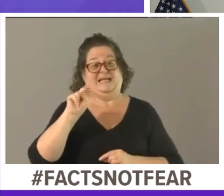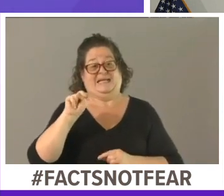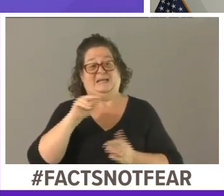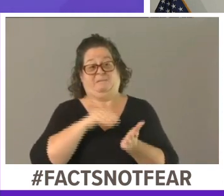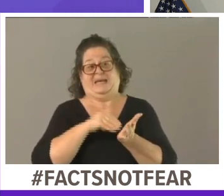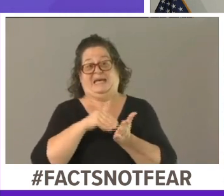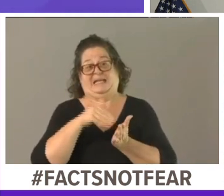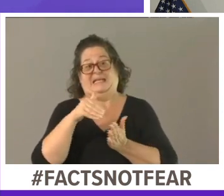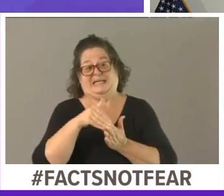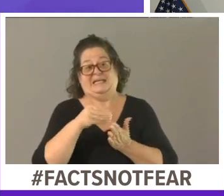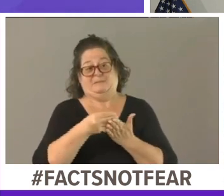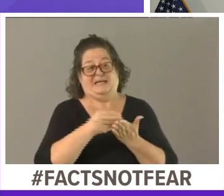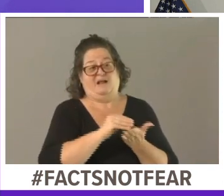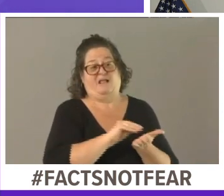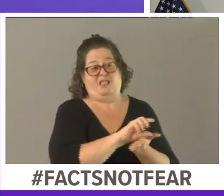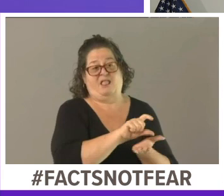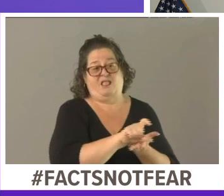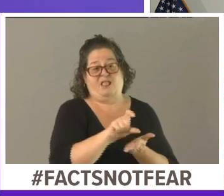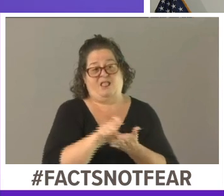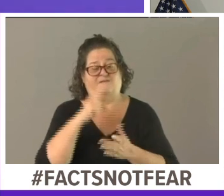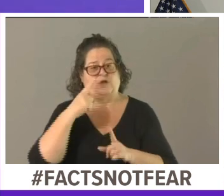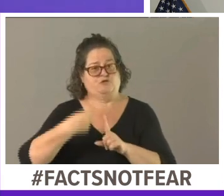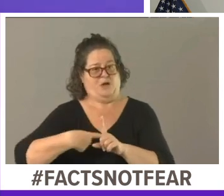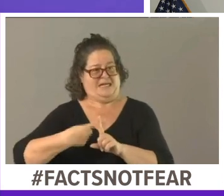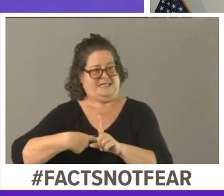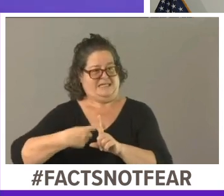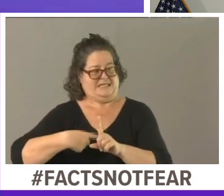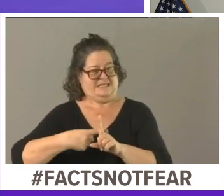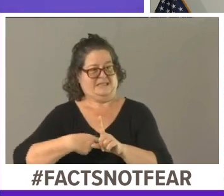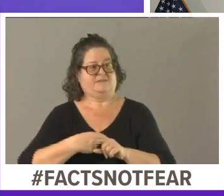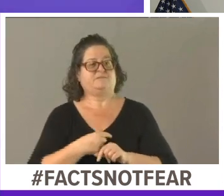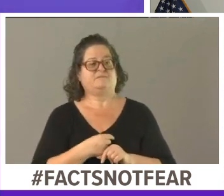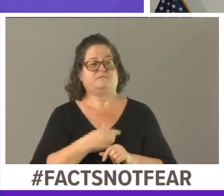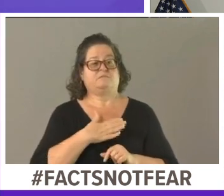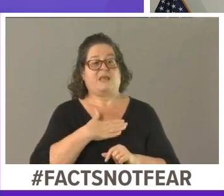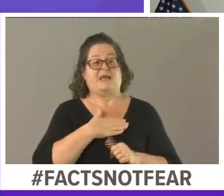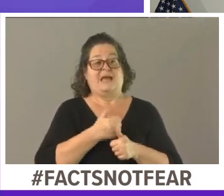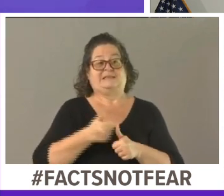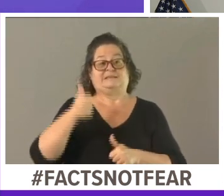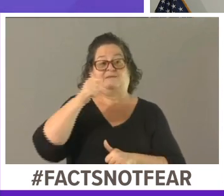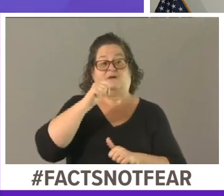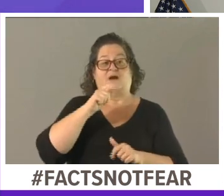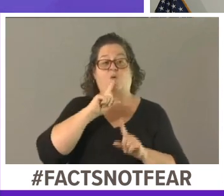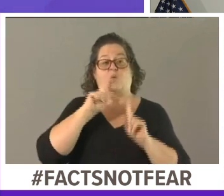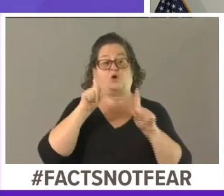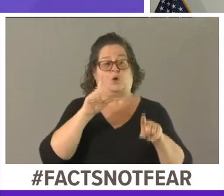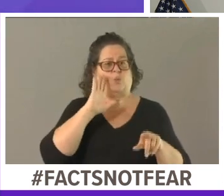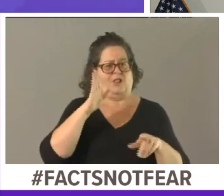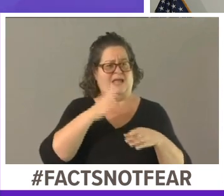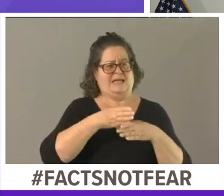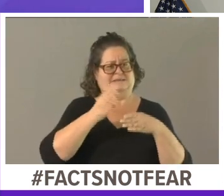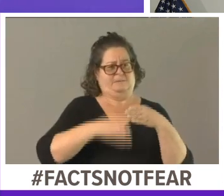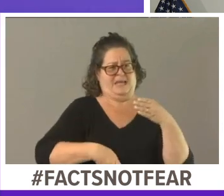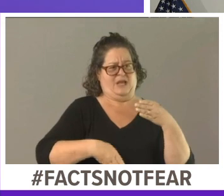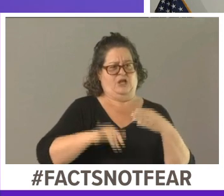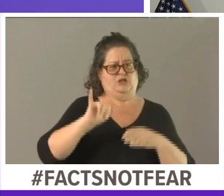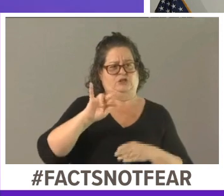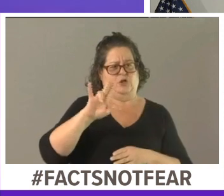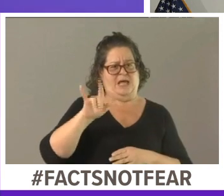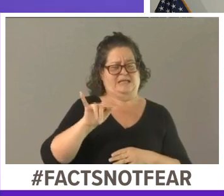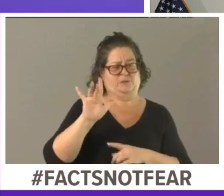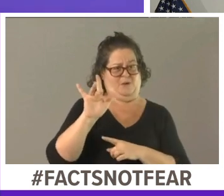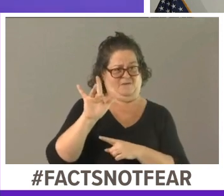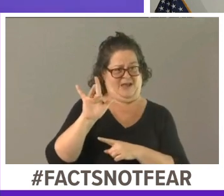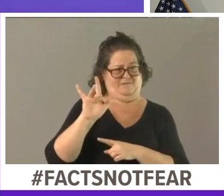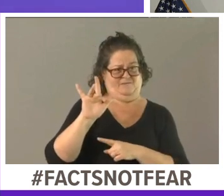the order is scheduled to expire July 25th. So I've got an update on this, along with a